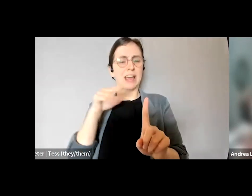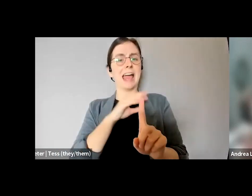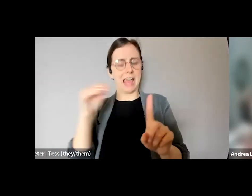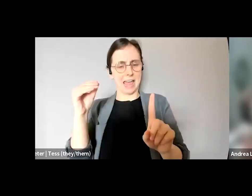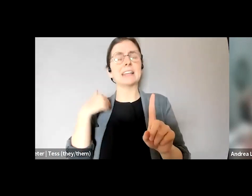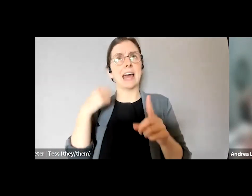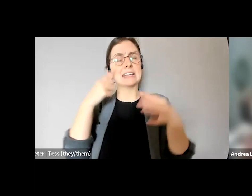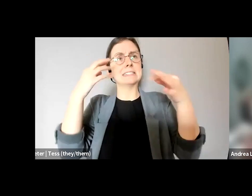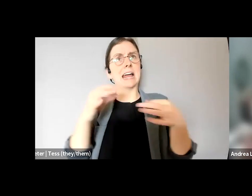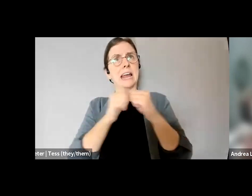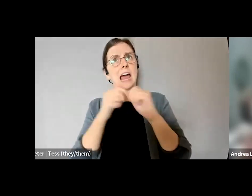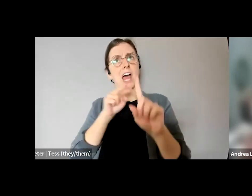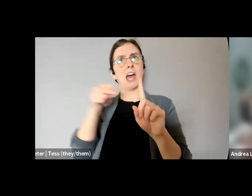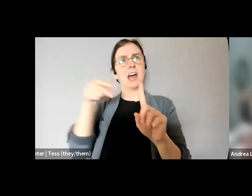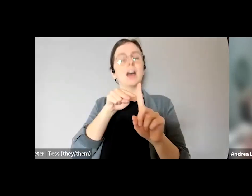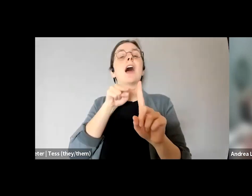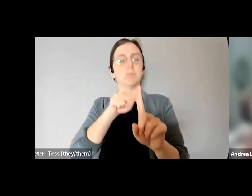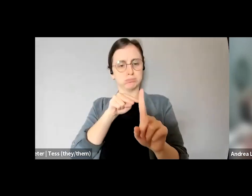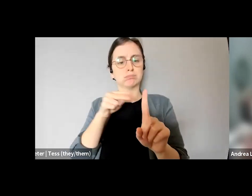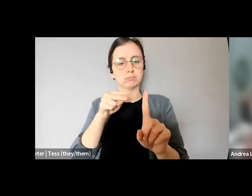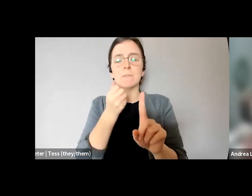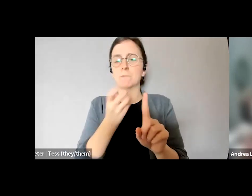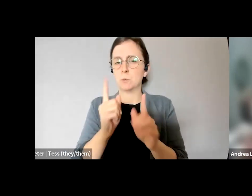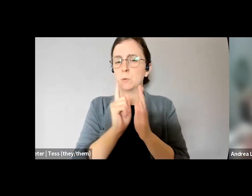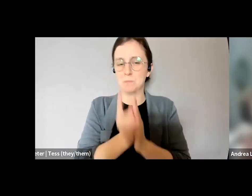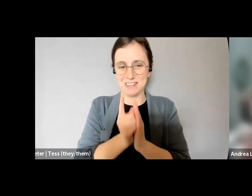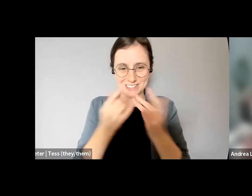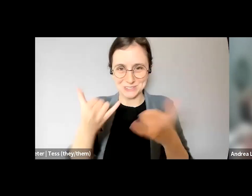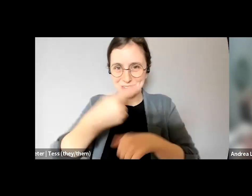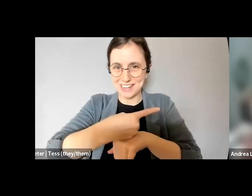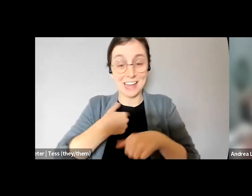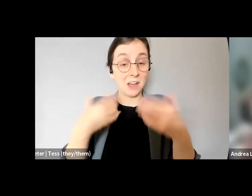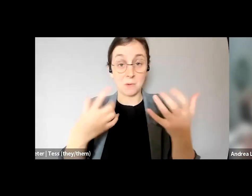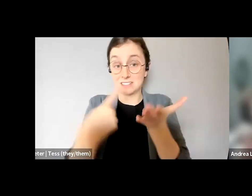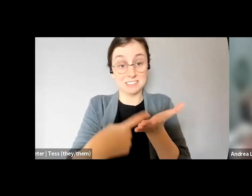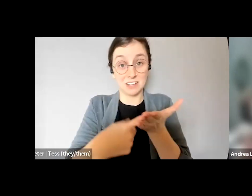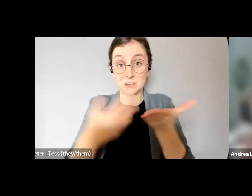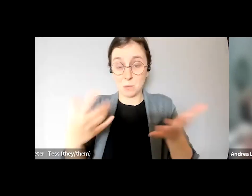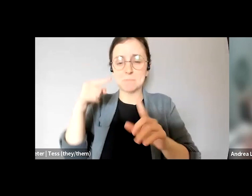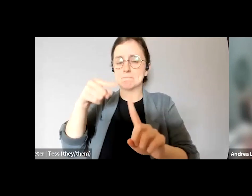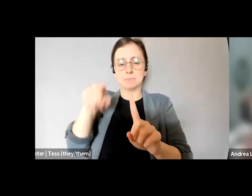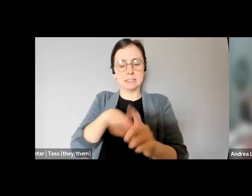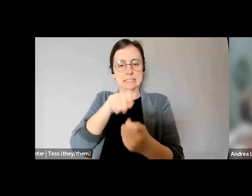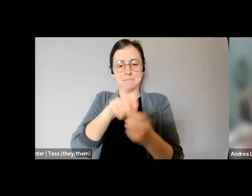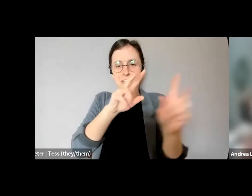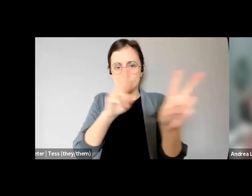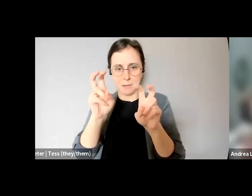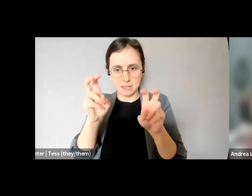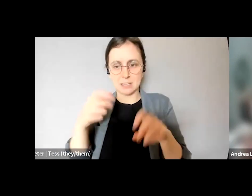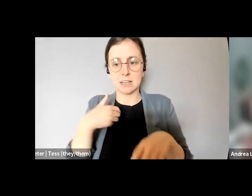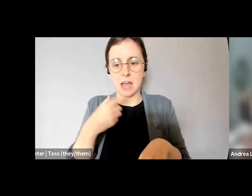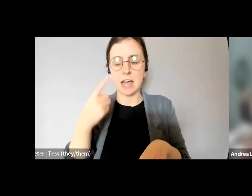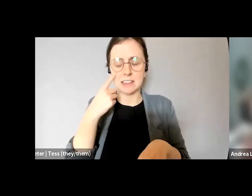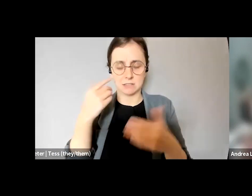I want to talk to you for a few minutes today is about one particular topic, which is I think maybe a